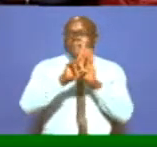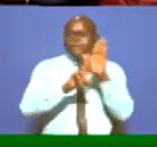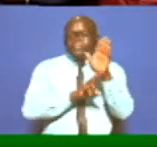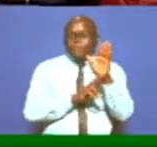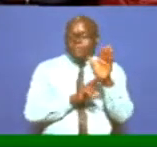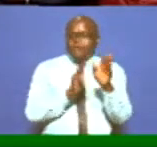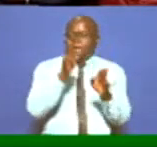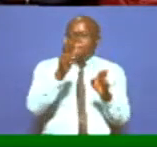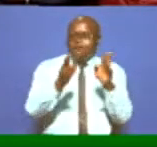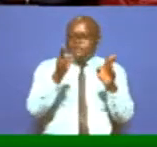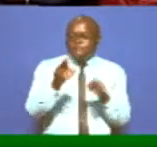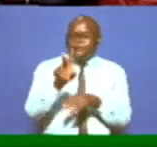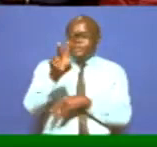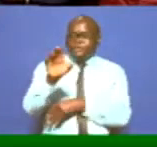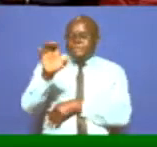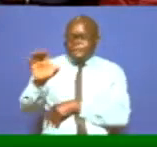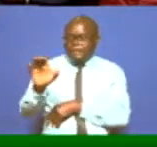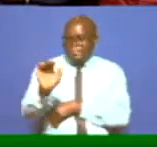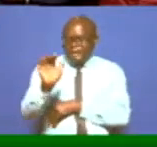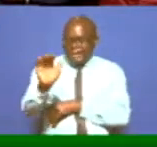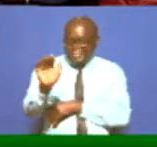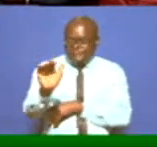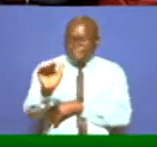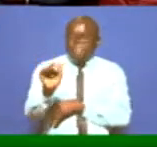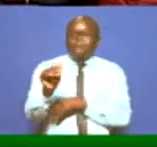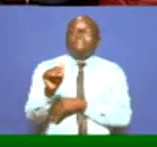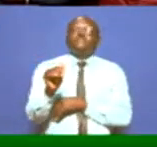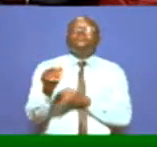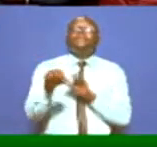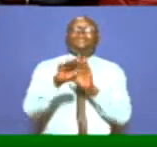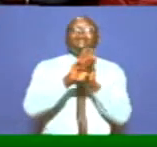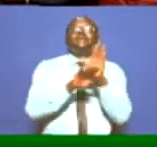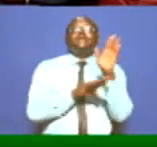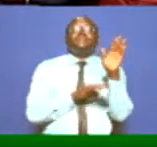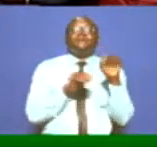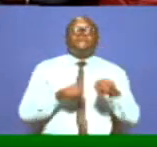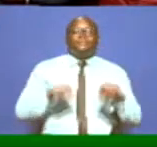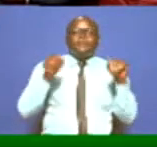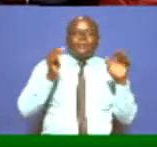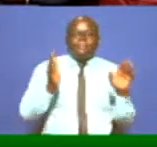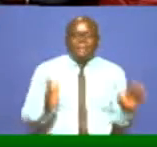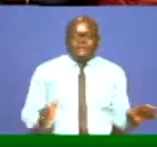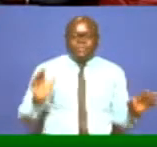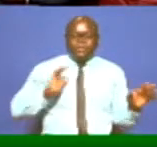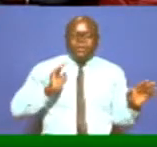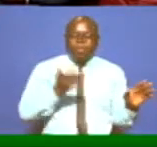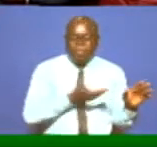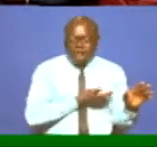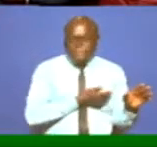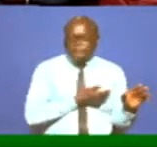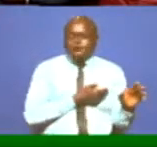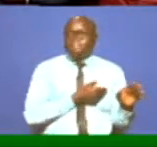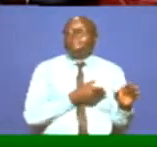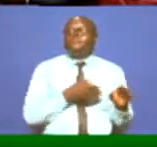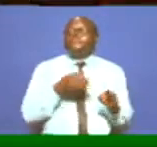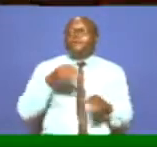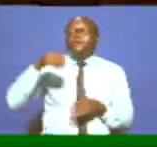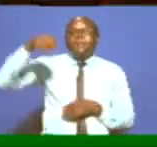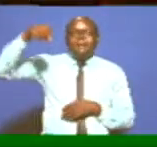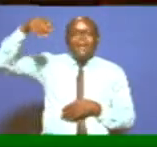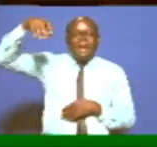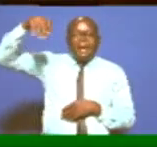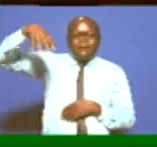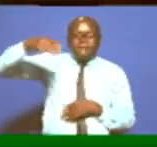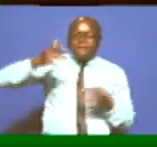44.2C, I rise to request for a statement from the chairperson of the Departmental Committee on Energy